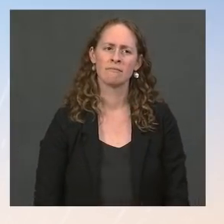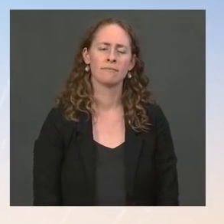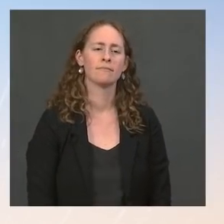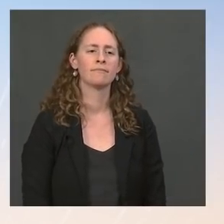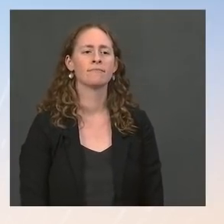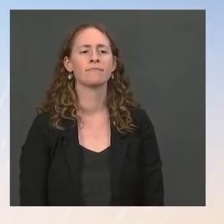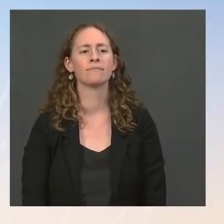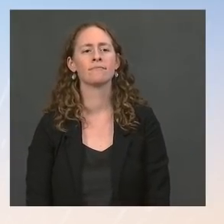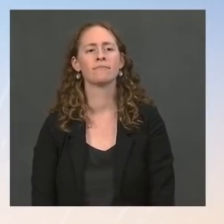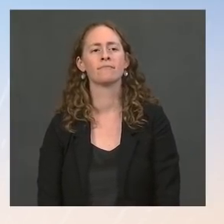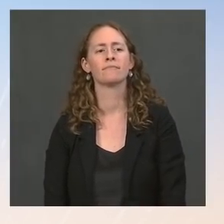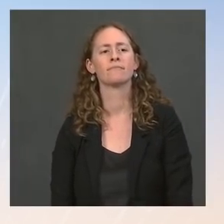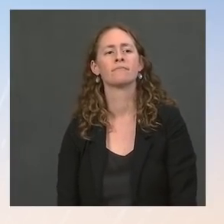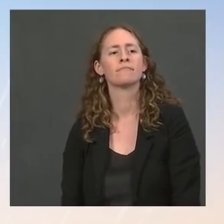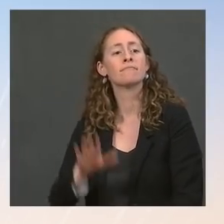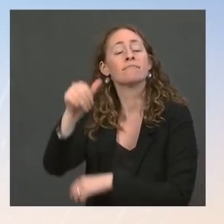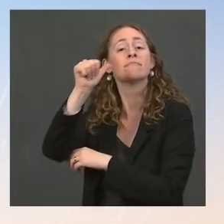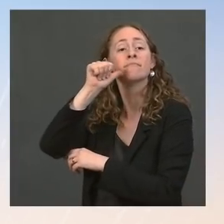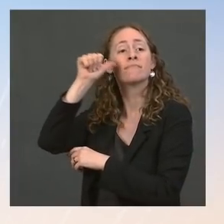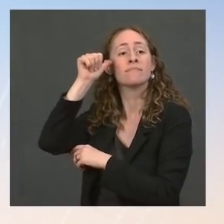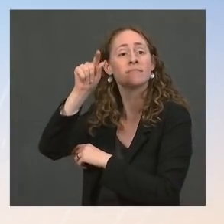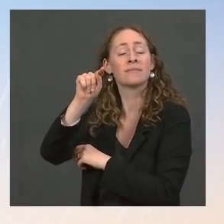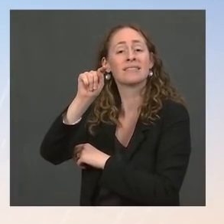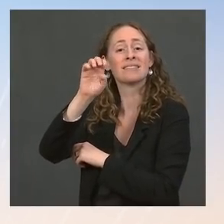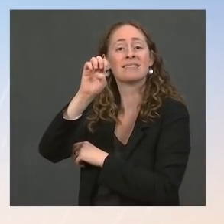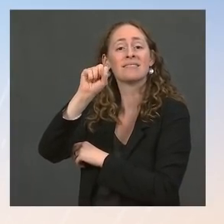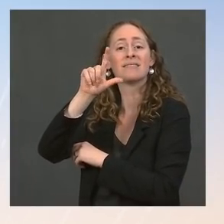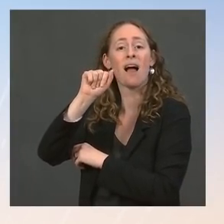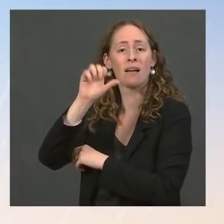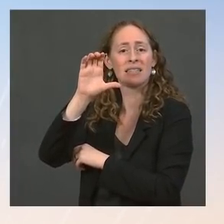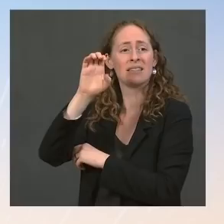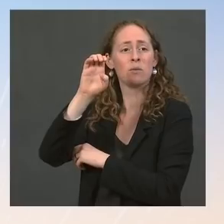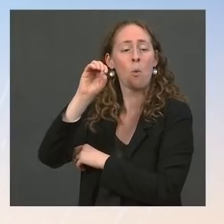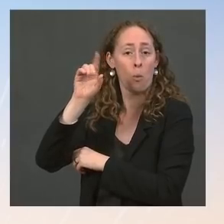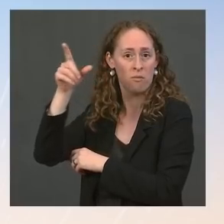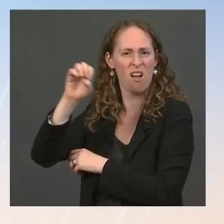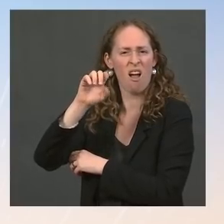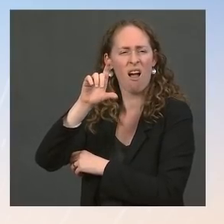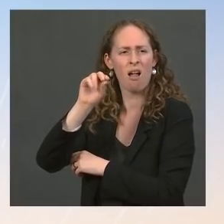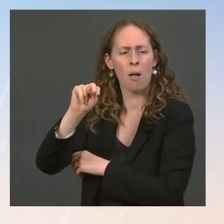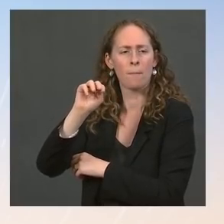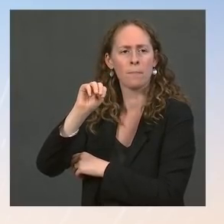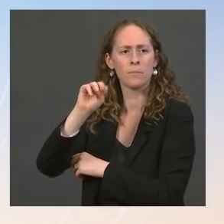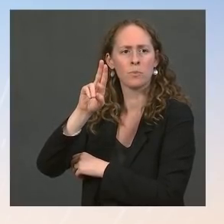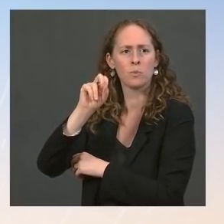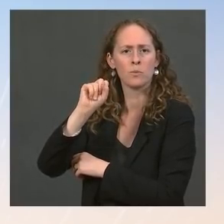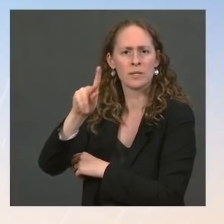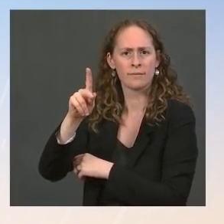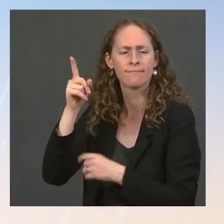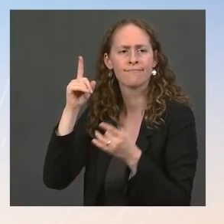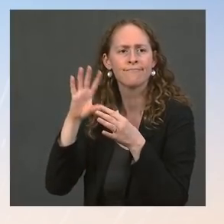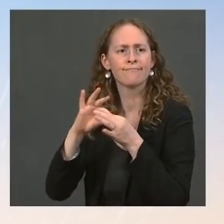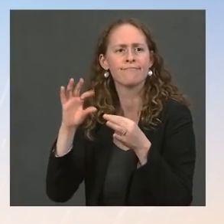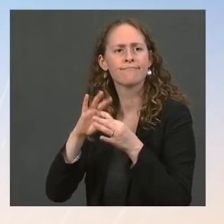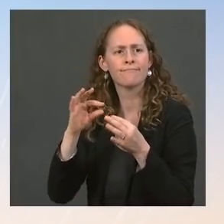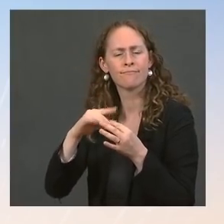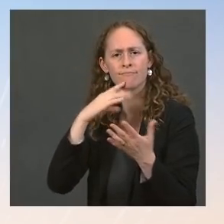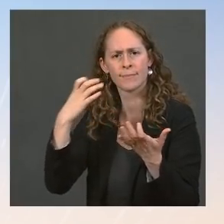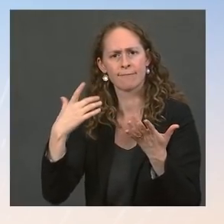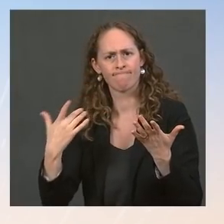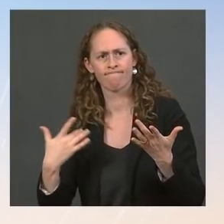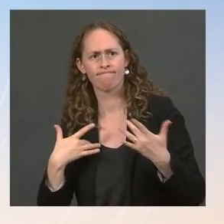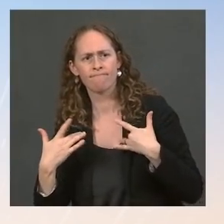avoid regulating cryptocurrency at all. This comes just as after last week, the Chinese Communist Party banned all cryptocurrency in the country.